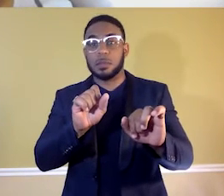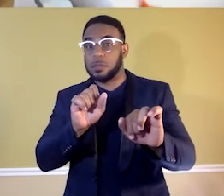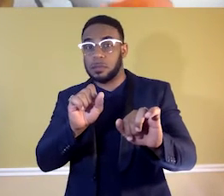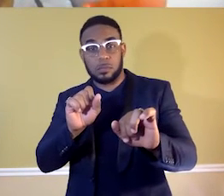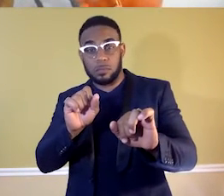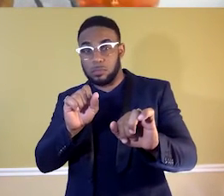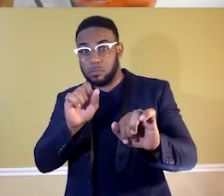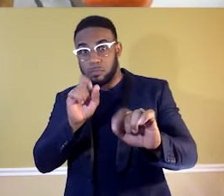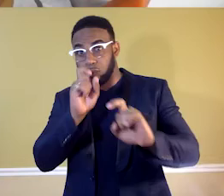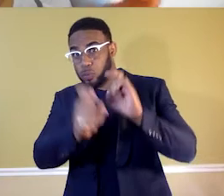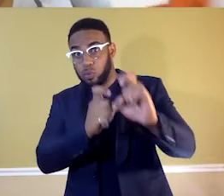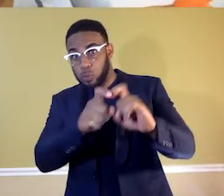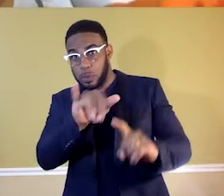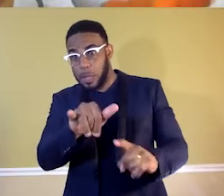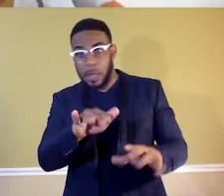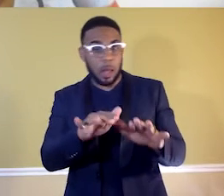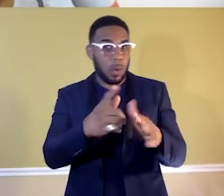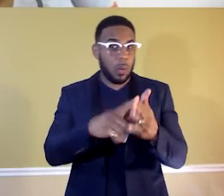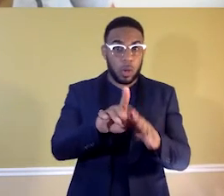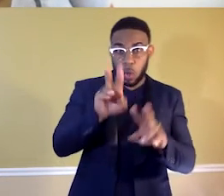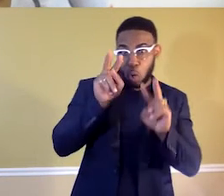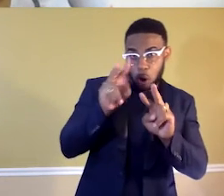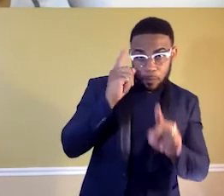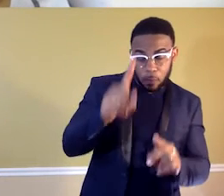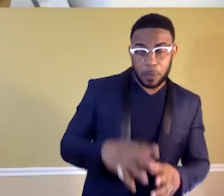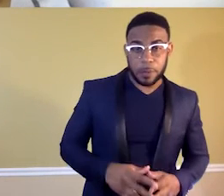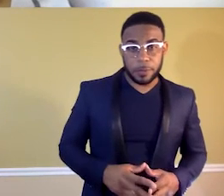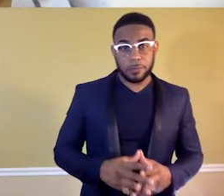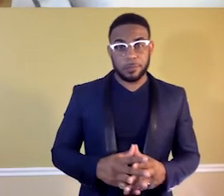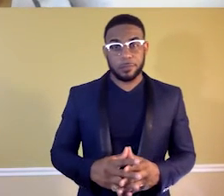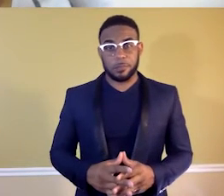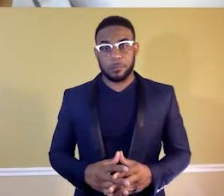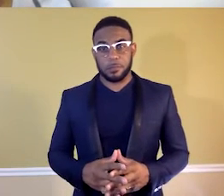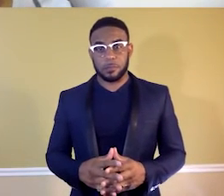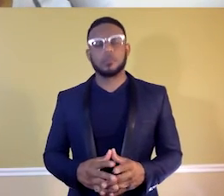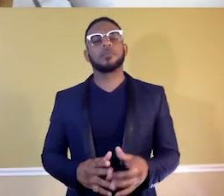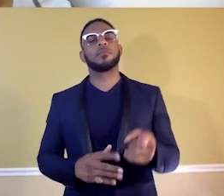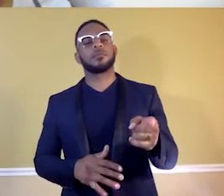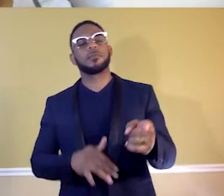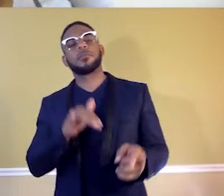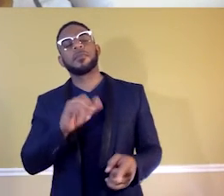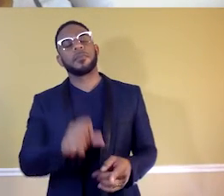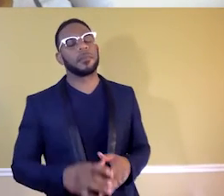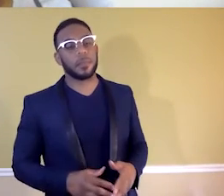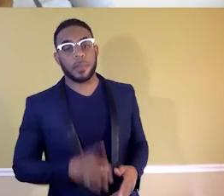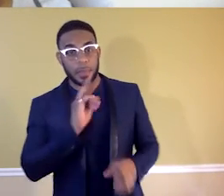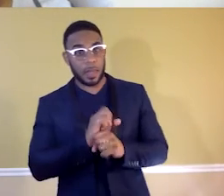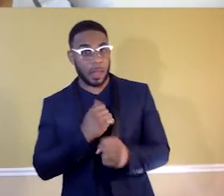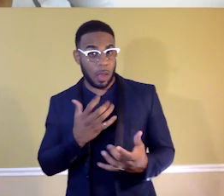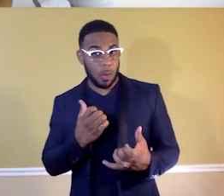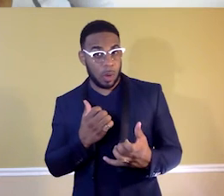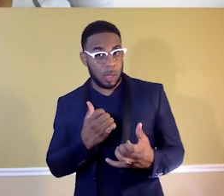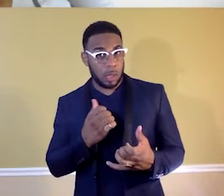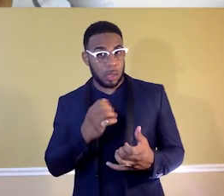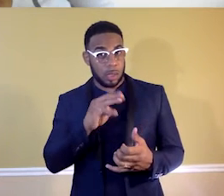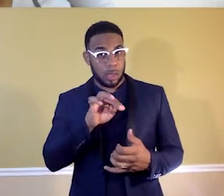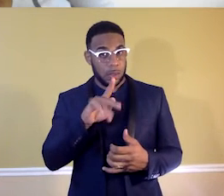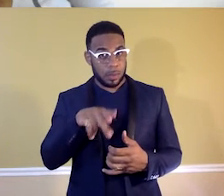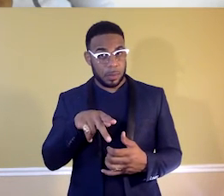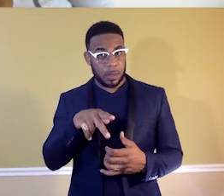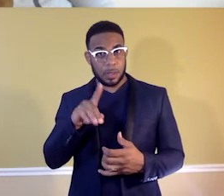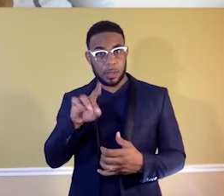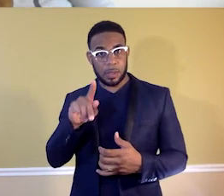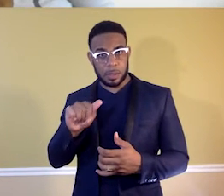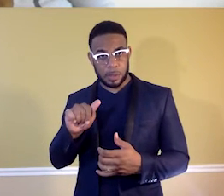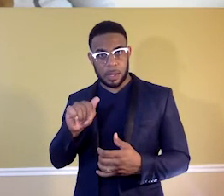contribute and what you're looking for. Yeah, so I actually want to meet up DataOps DC. The